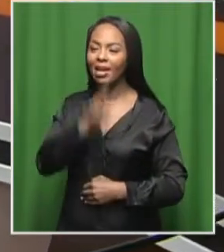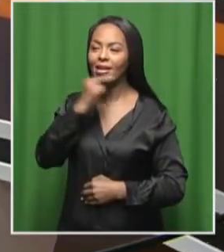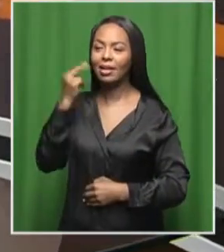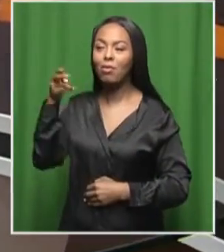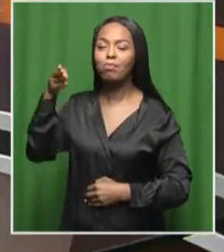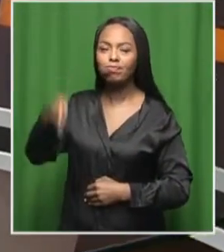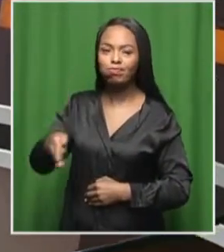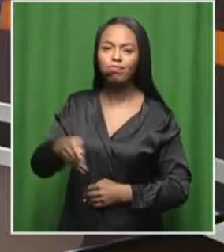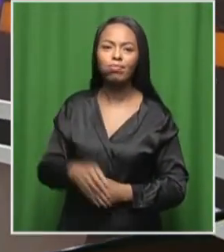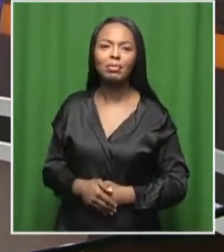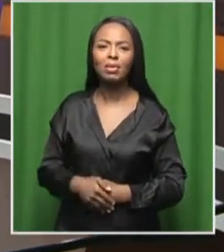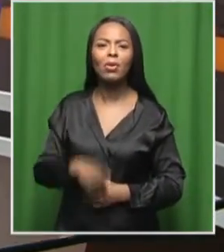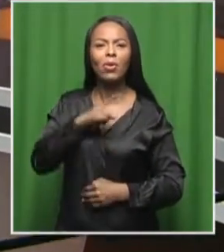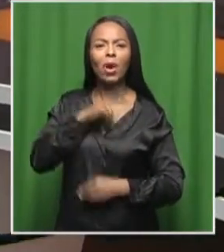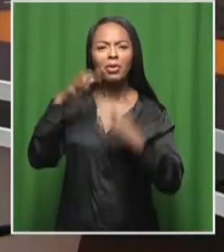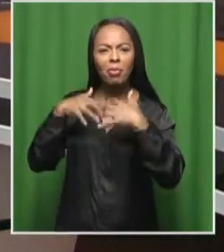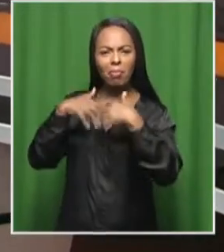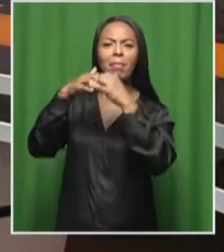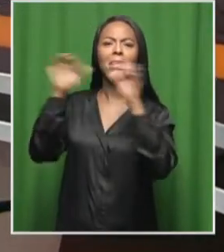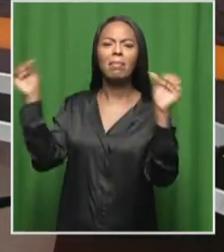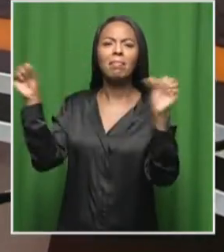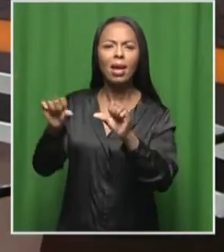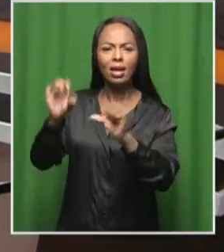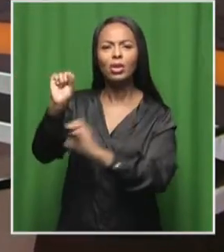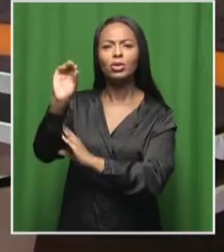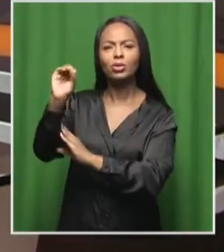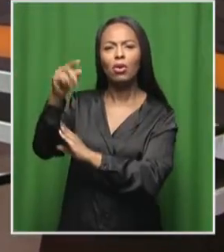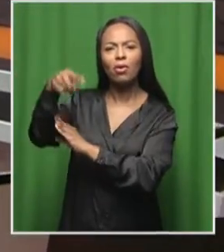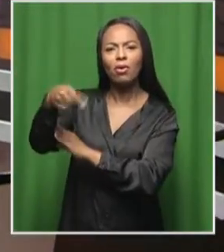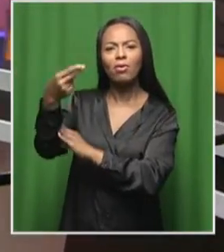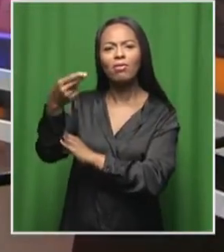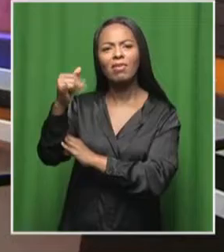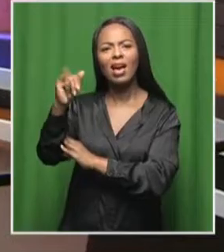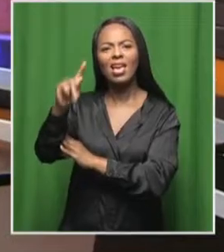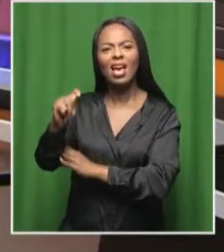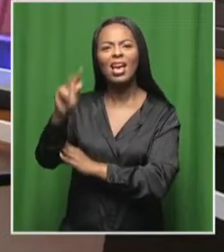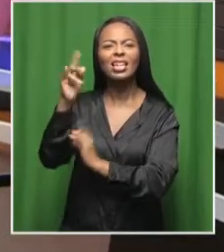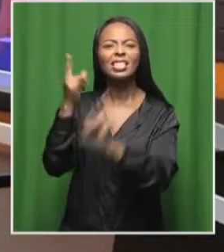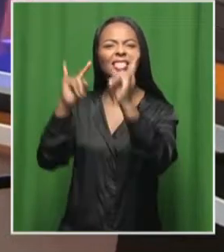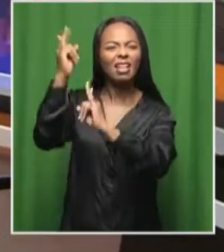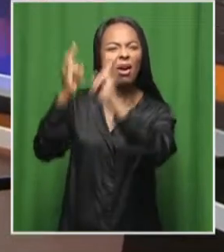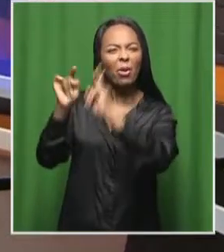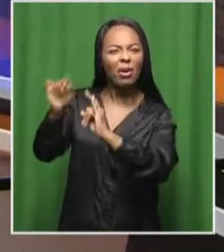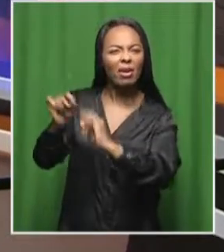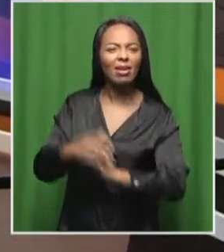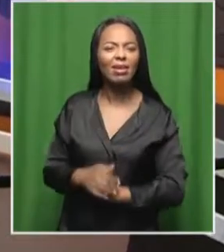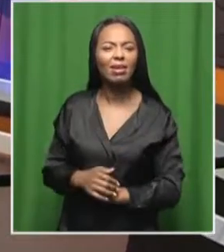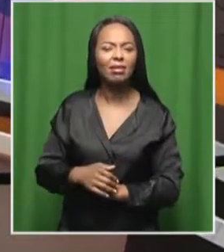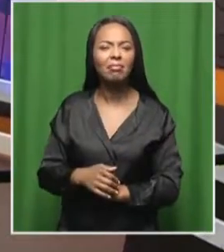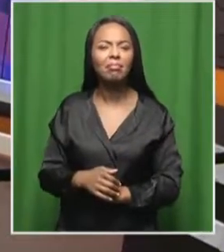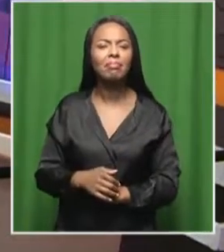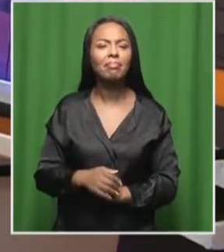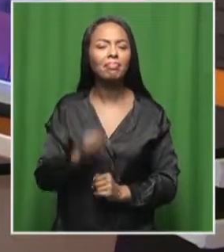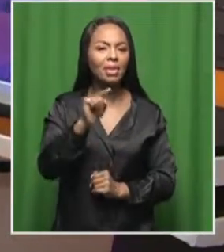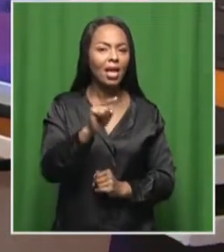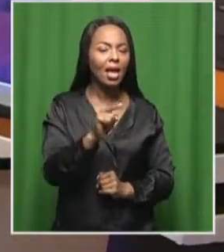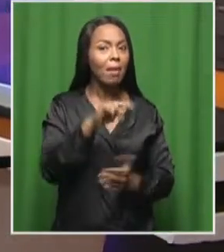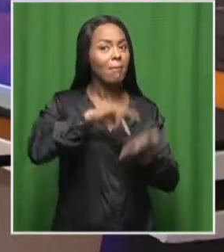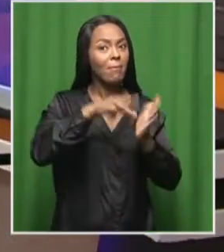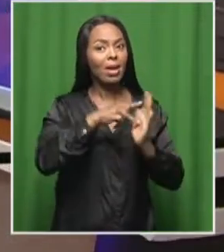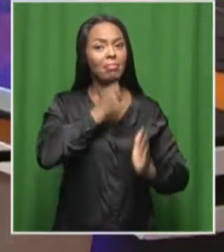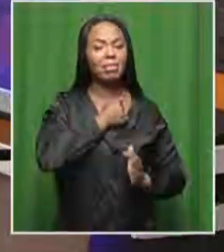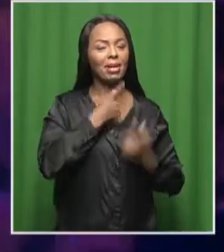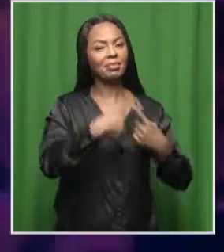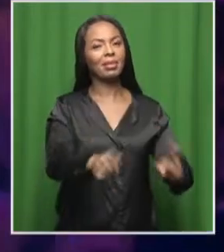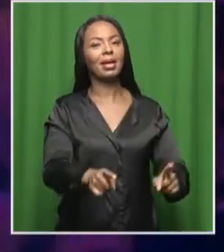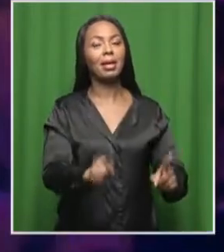you to restage Sophiatown? Did you have any, concerns about taking on such a classic play? Originally, it was not in my plans. I think when I